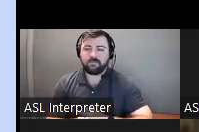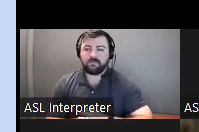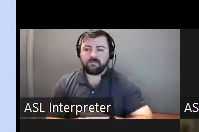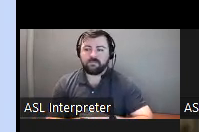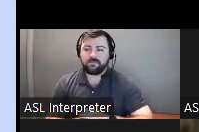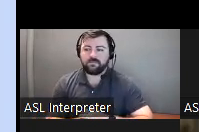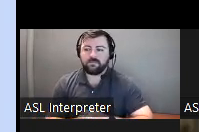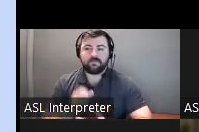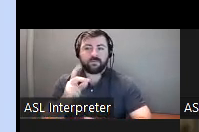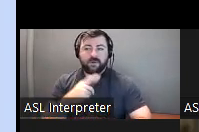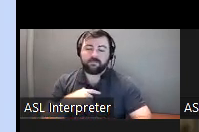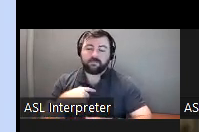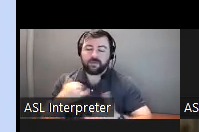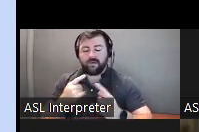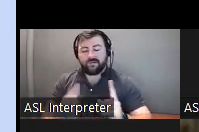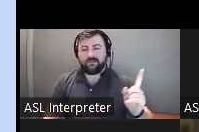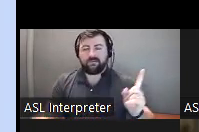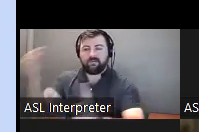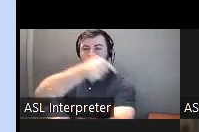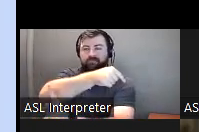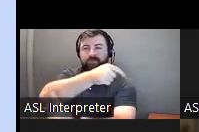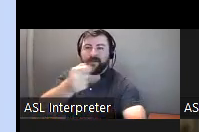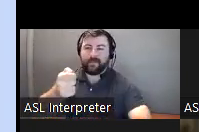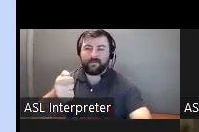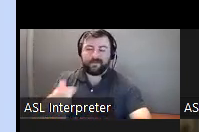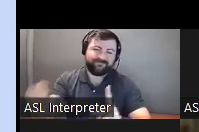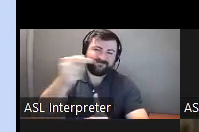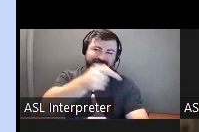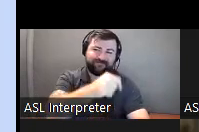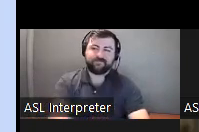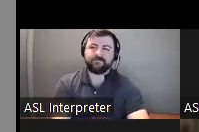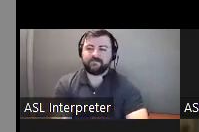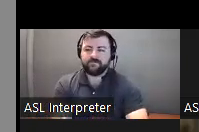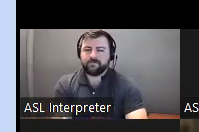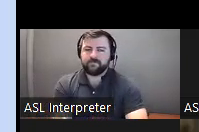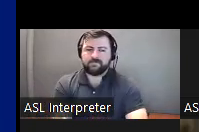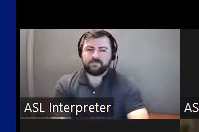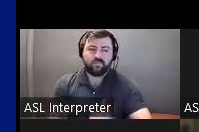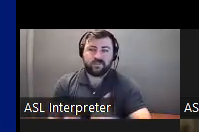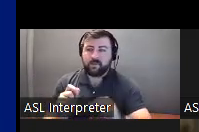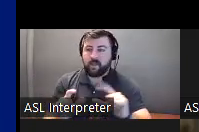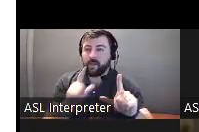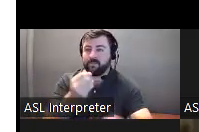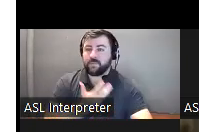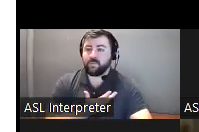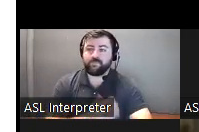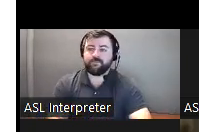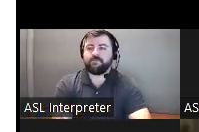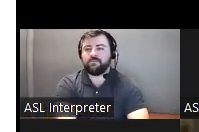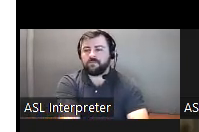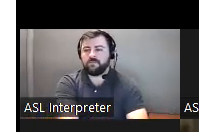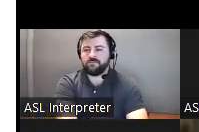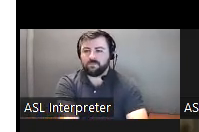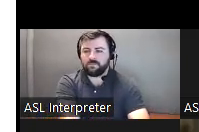All right, we're gonna loop us back around. Okay, which slide, Megan? Let me know.